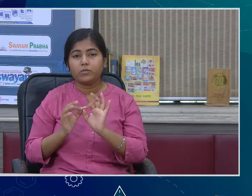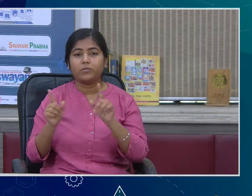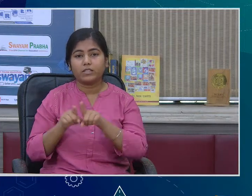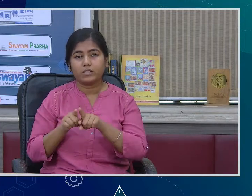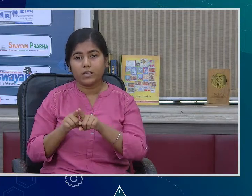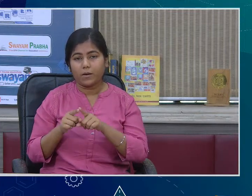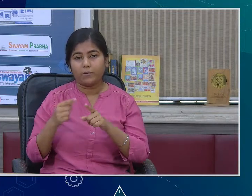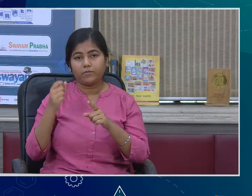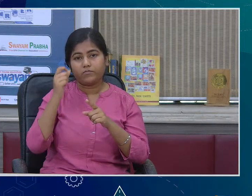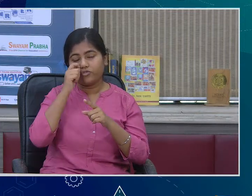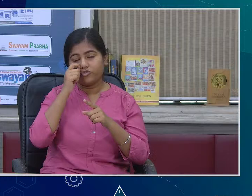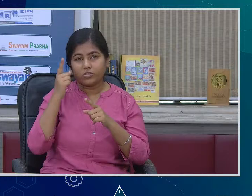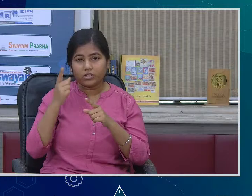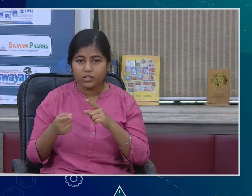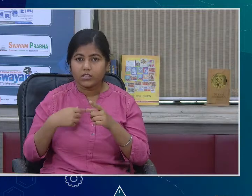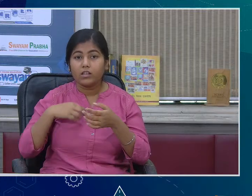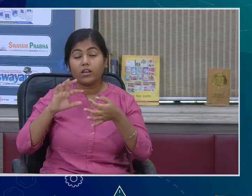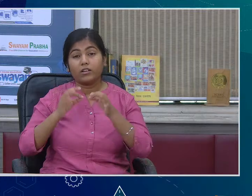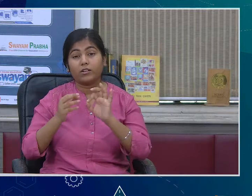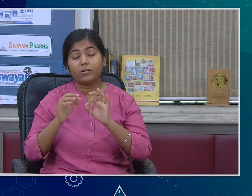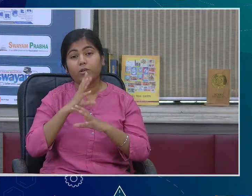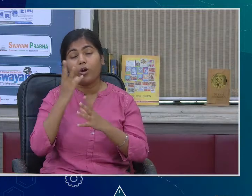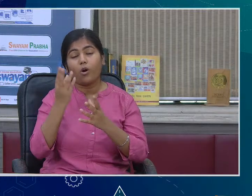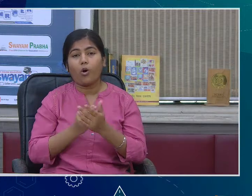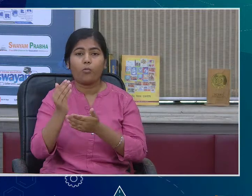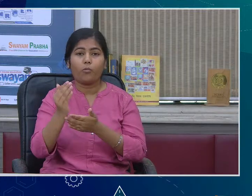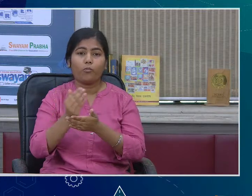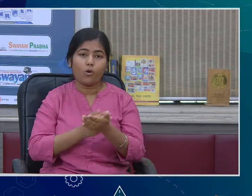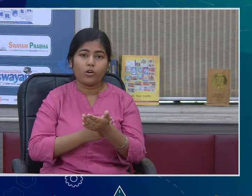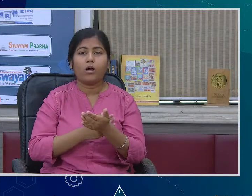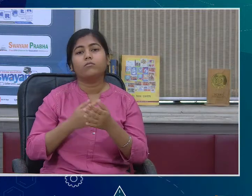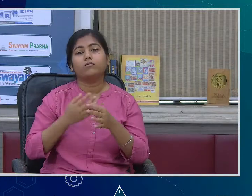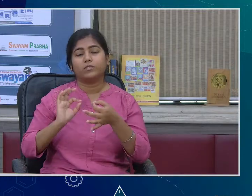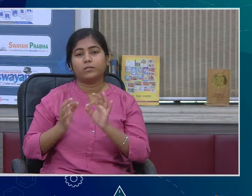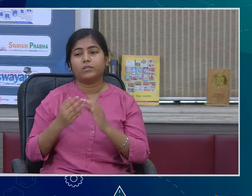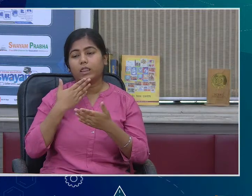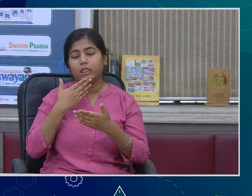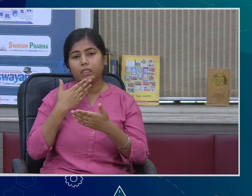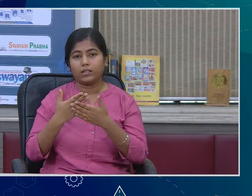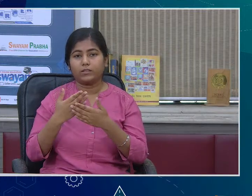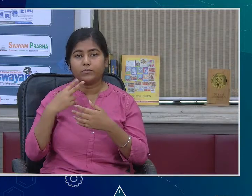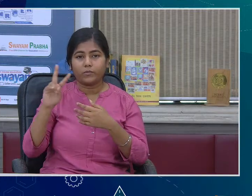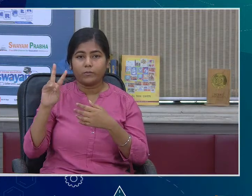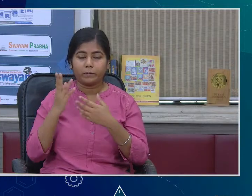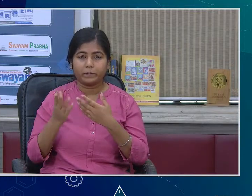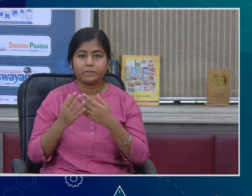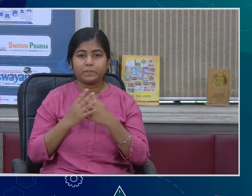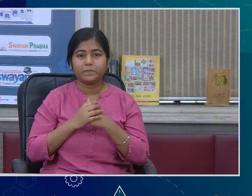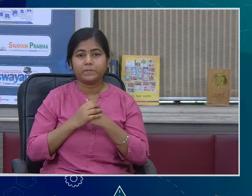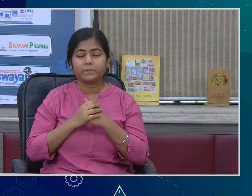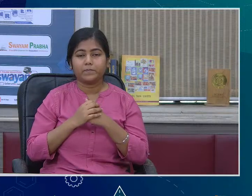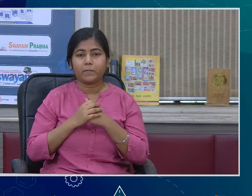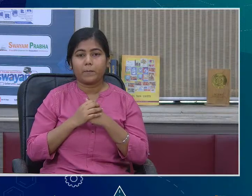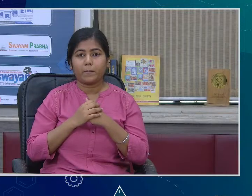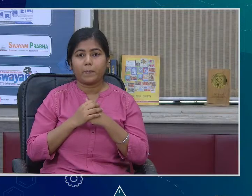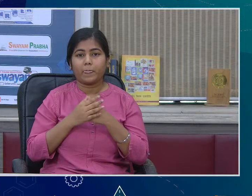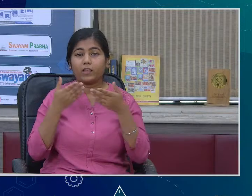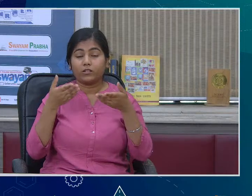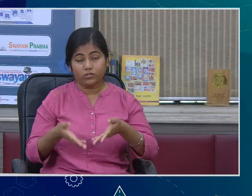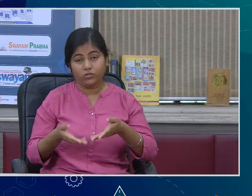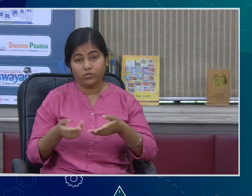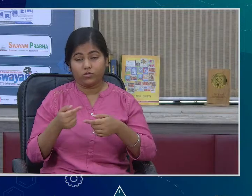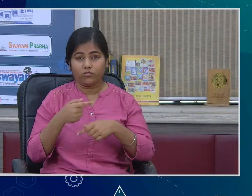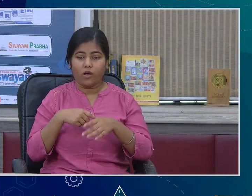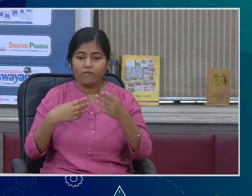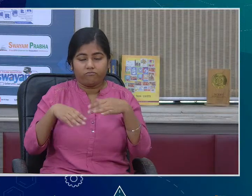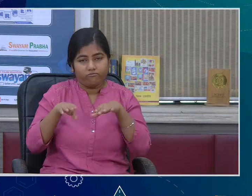well. She is here. She interpreted each and every word. So thank you so much, Ms. Payal Saini. So this was the